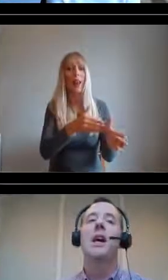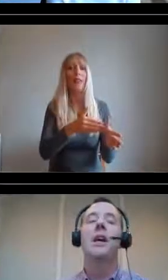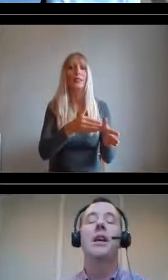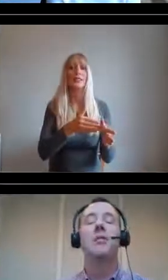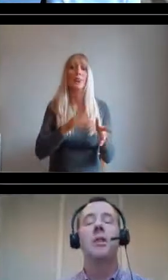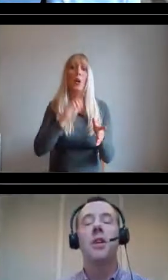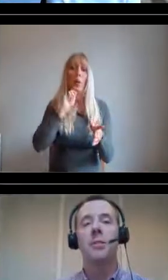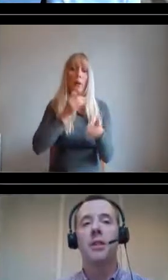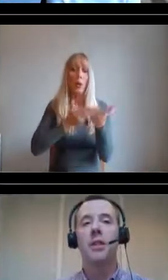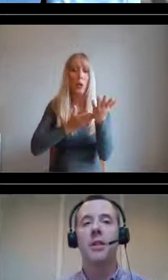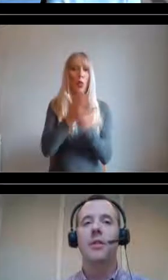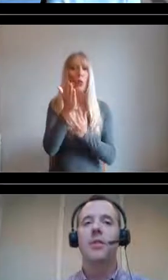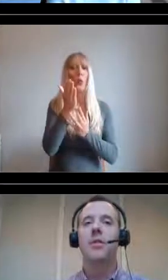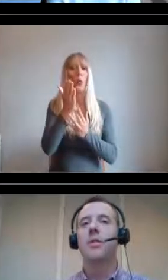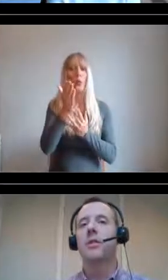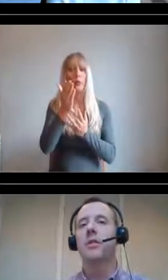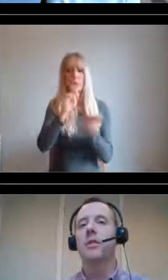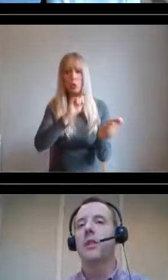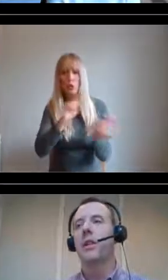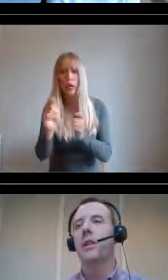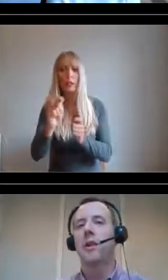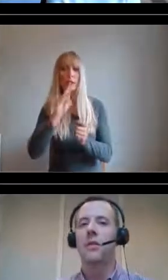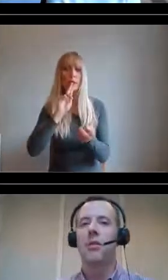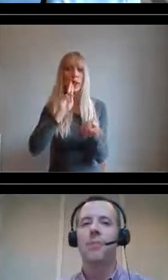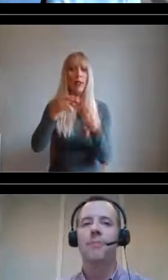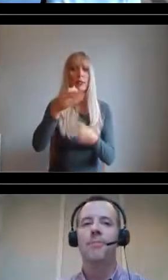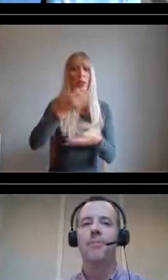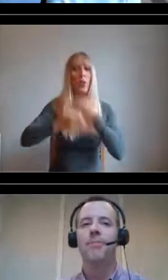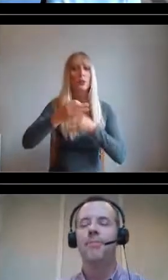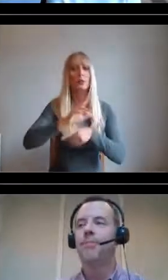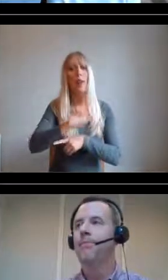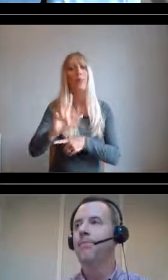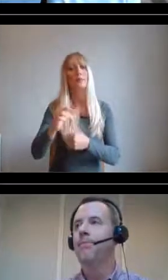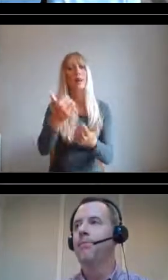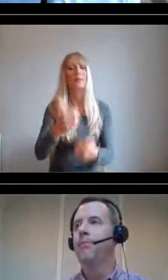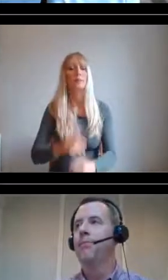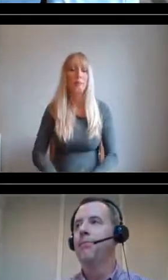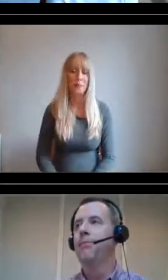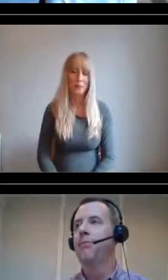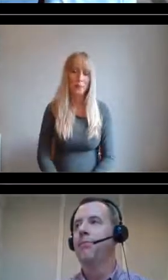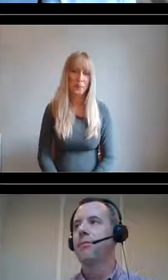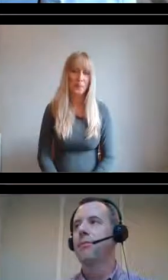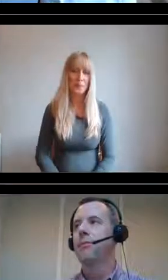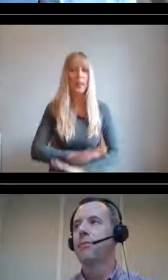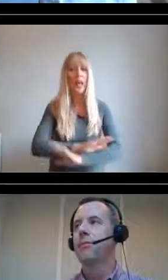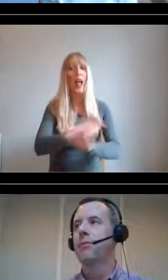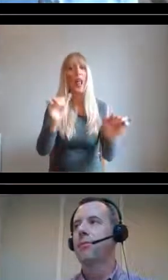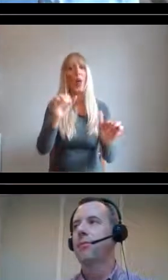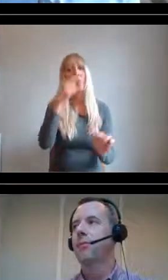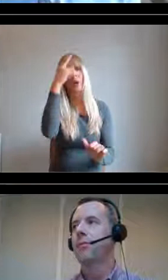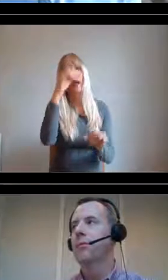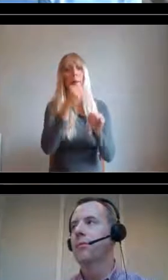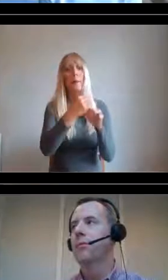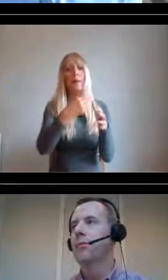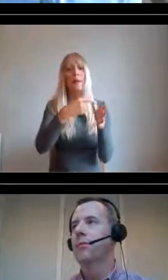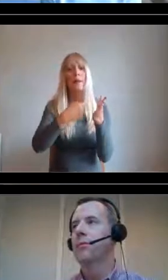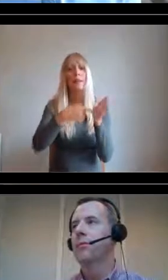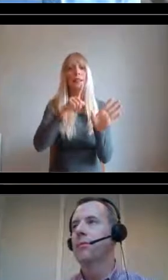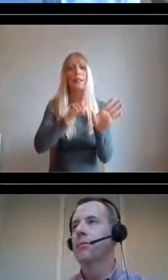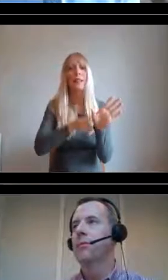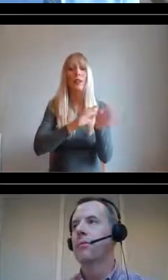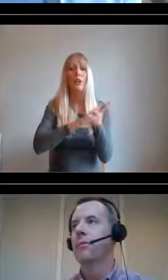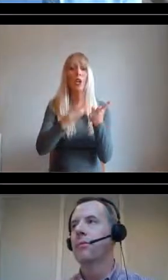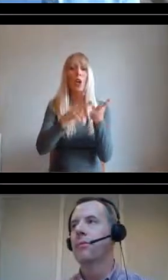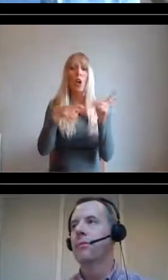today, as well as helping to answer your questions a little later on. Hi, I'm Gary Hodge, the Technical Lead for Lower